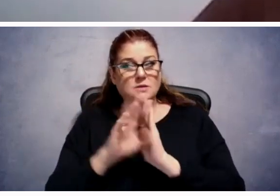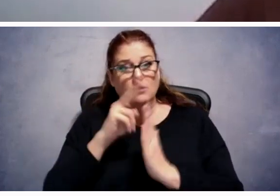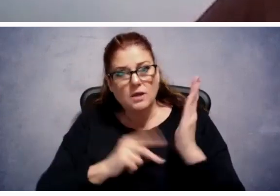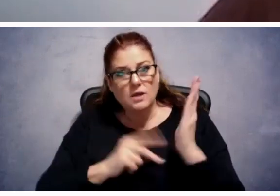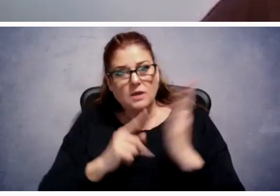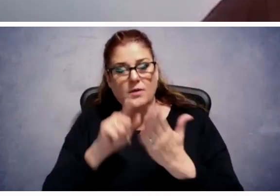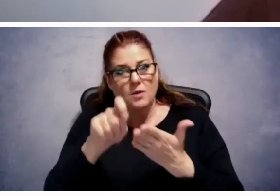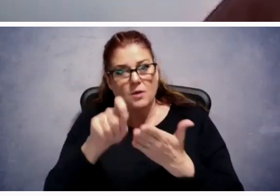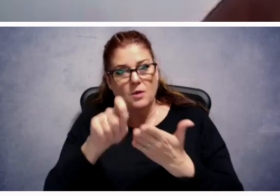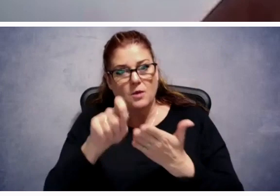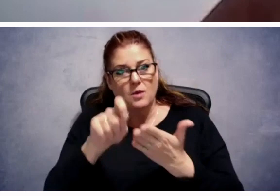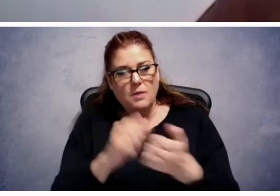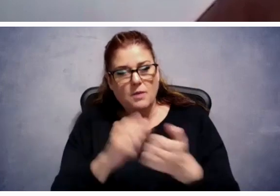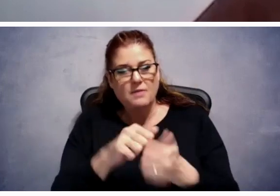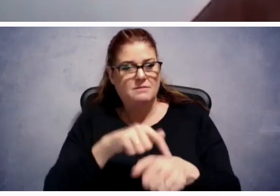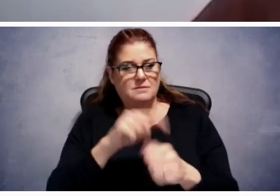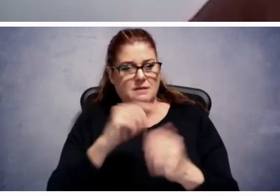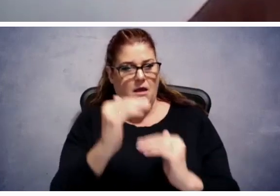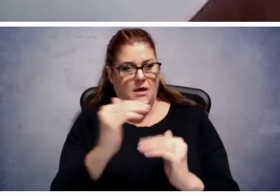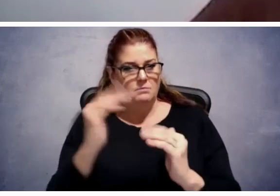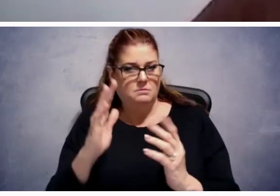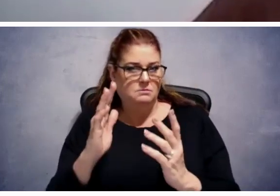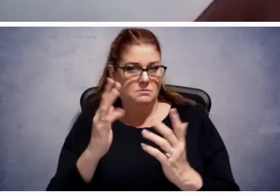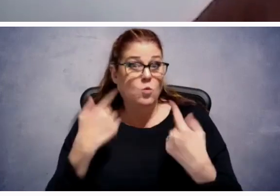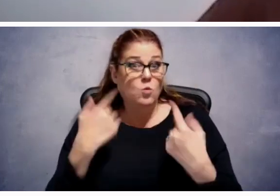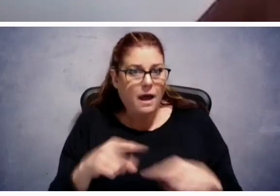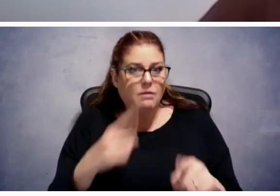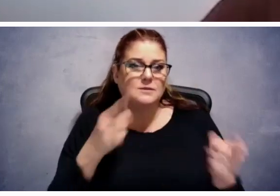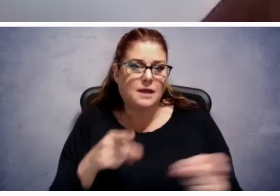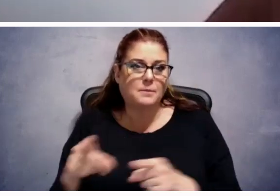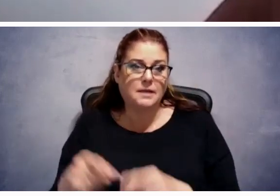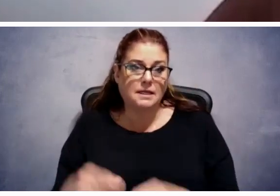wrote about that period of time as it was happening.